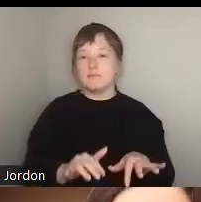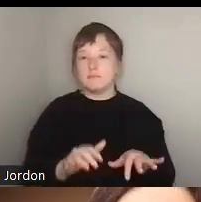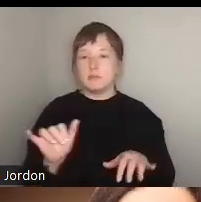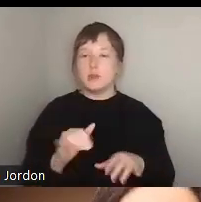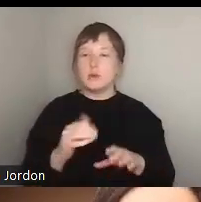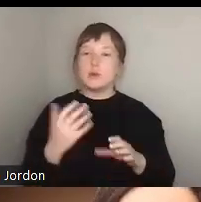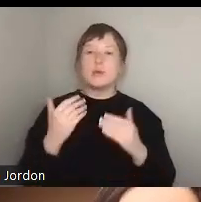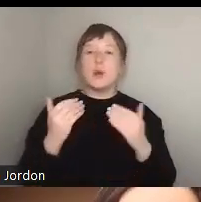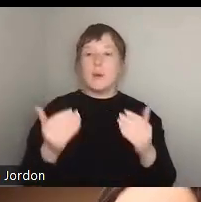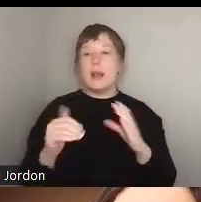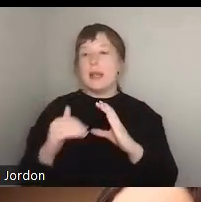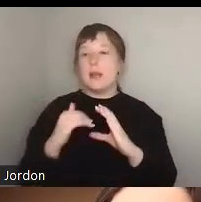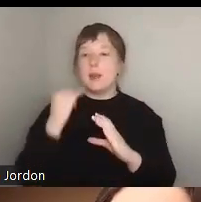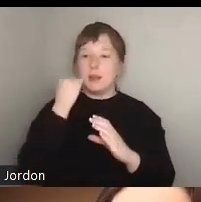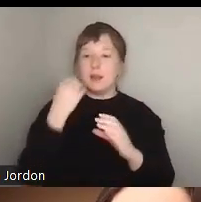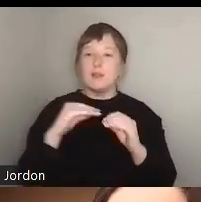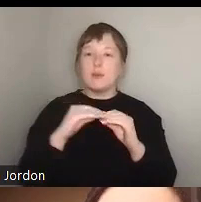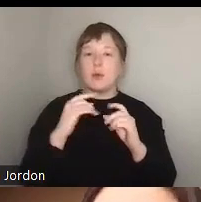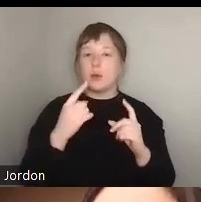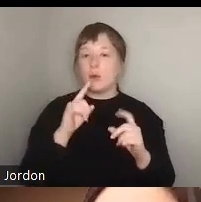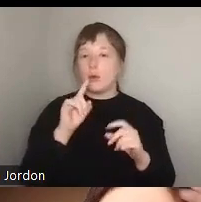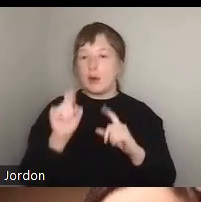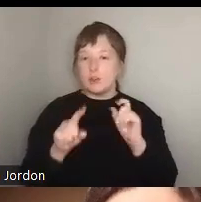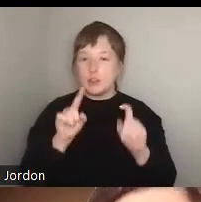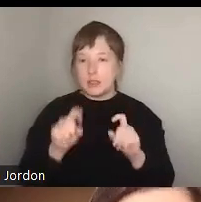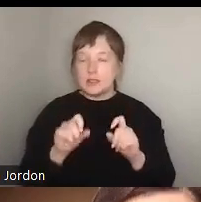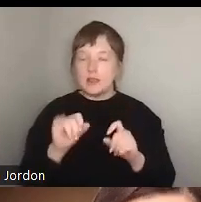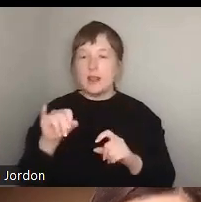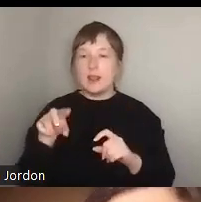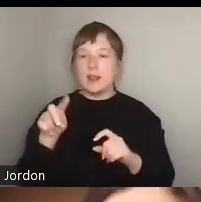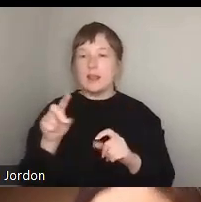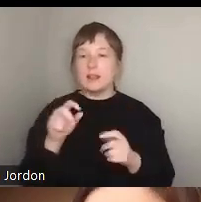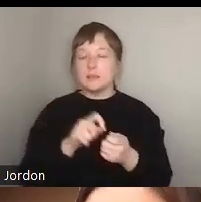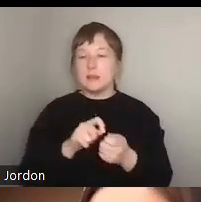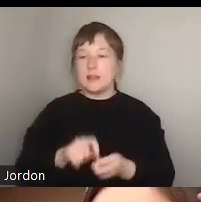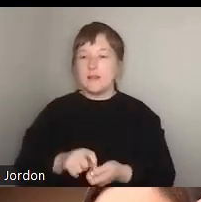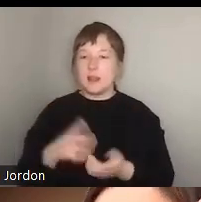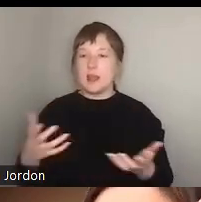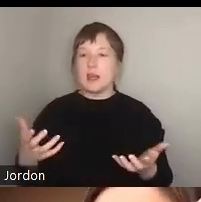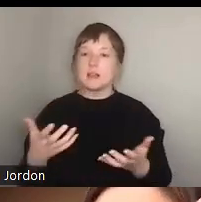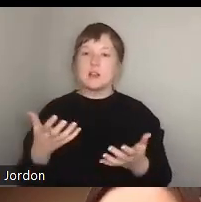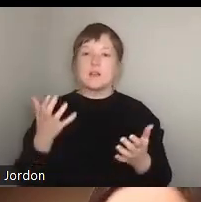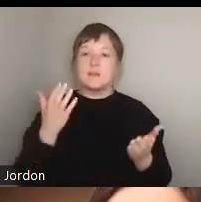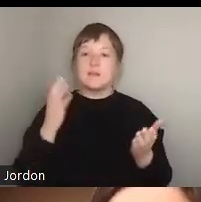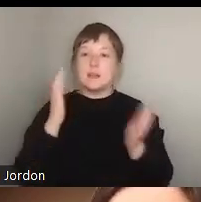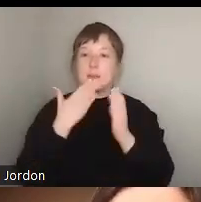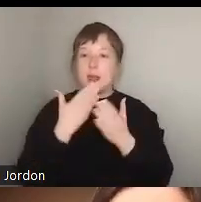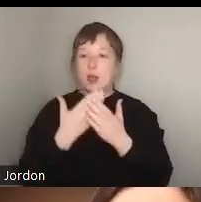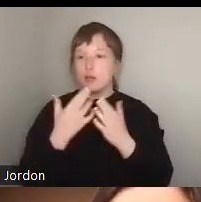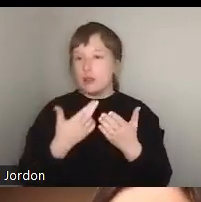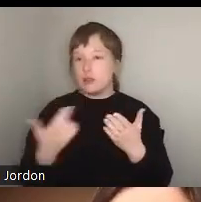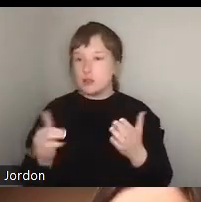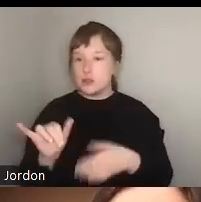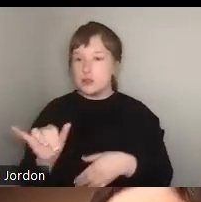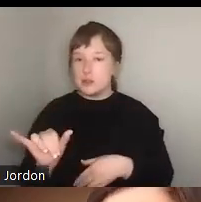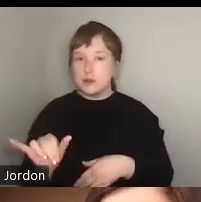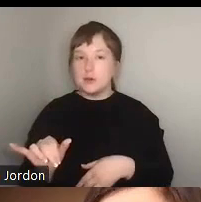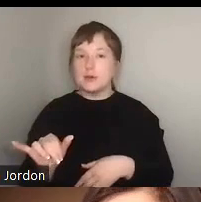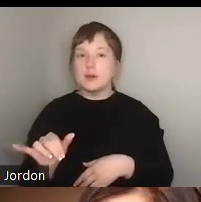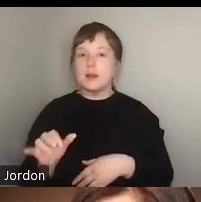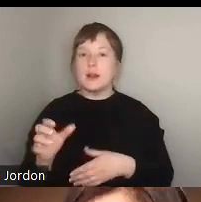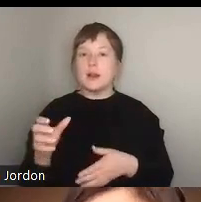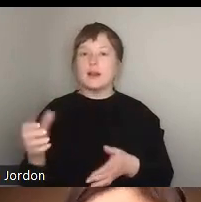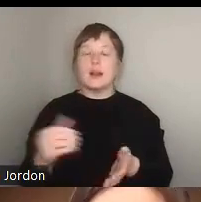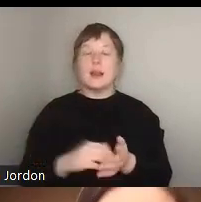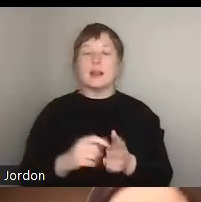me. Also, those resources about the Indiana specific ones, they seem like really good resources too. Like especially like in